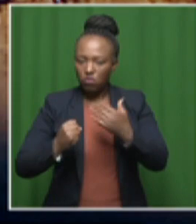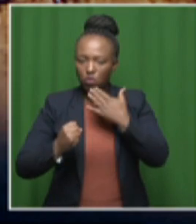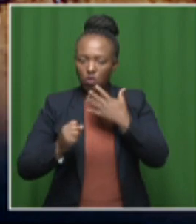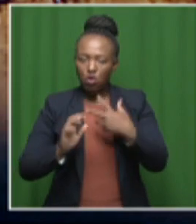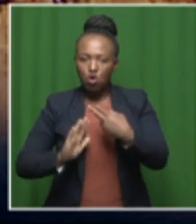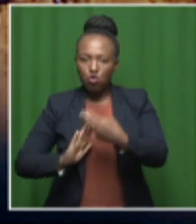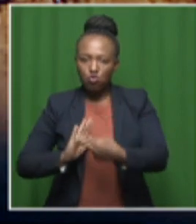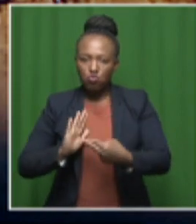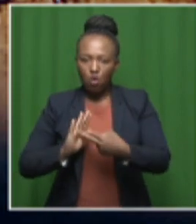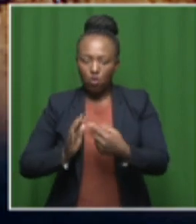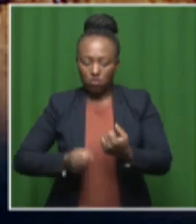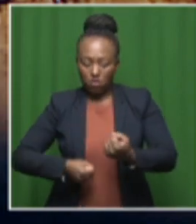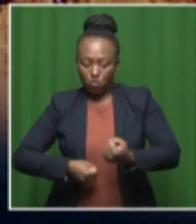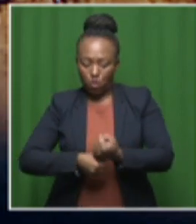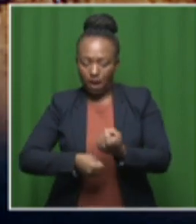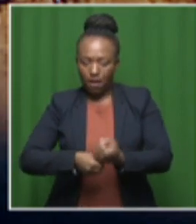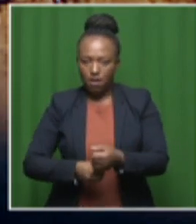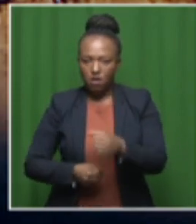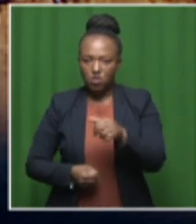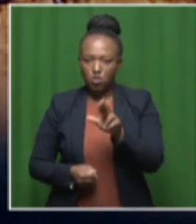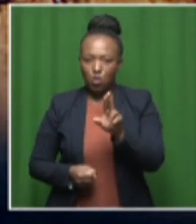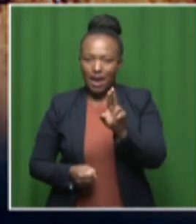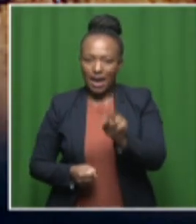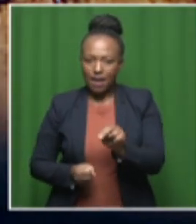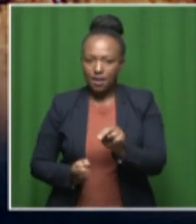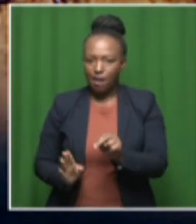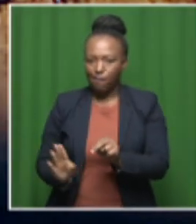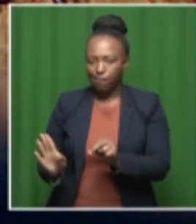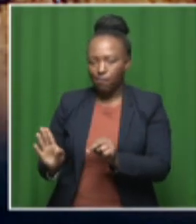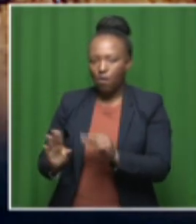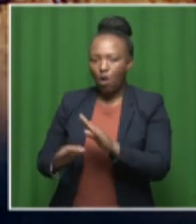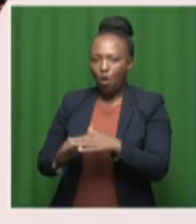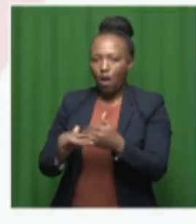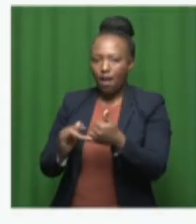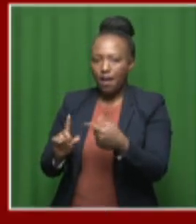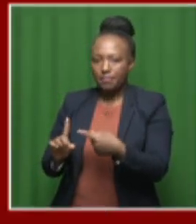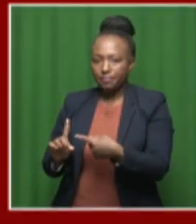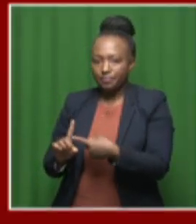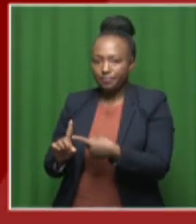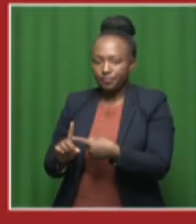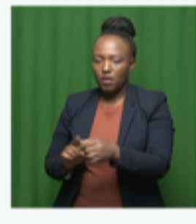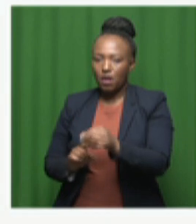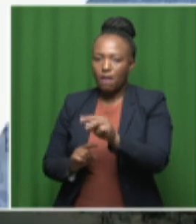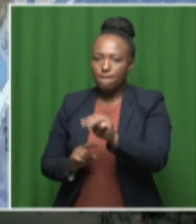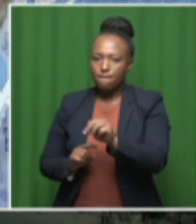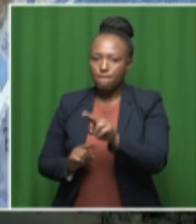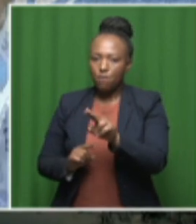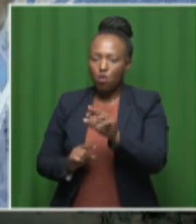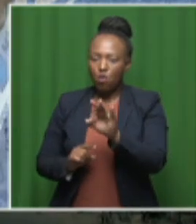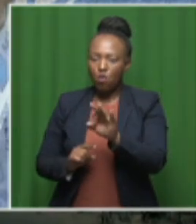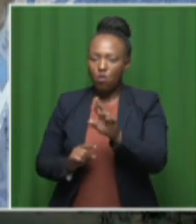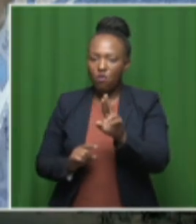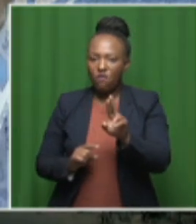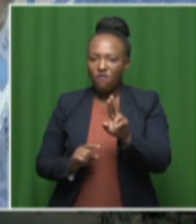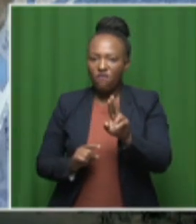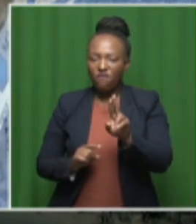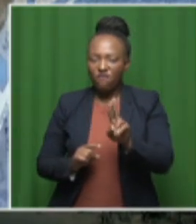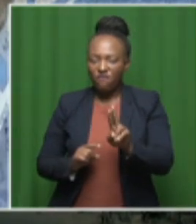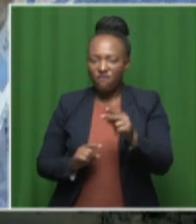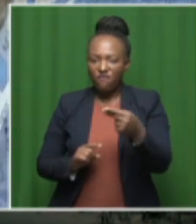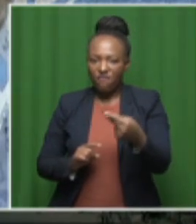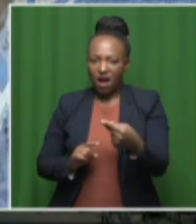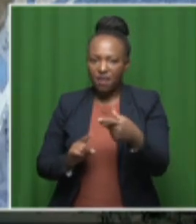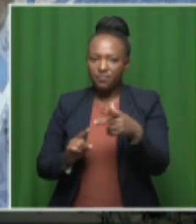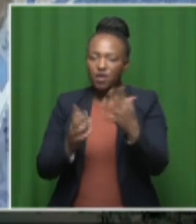and work of the UN, we are joined virtually by Nelson Muffuh, who is the United Nations Resident